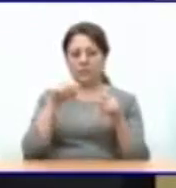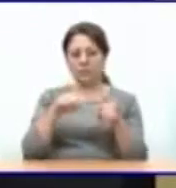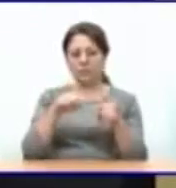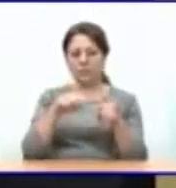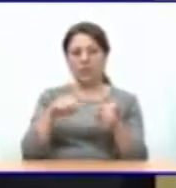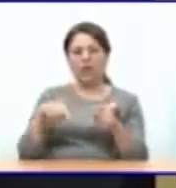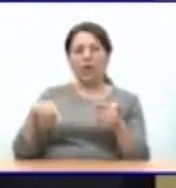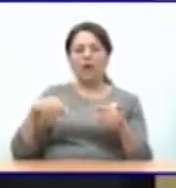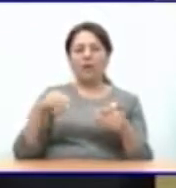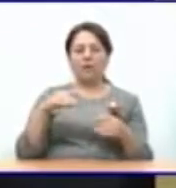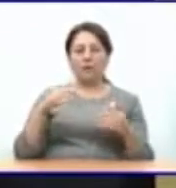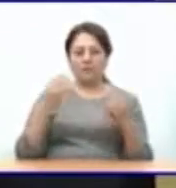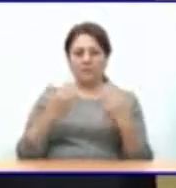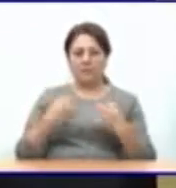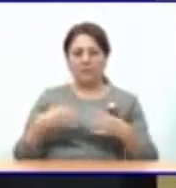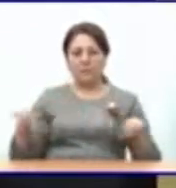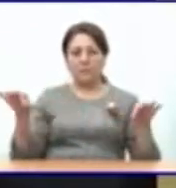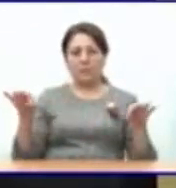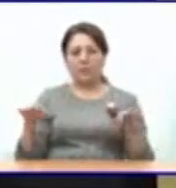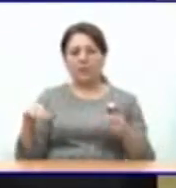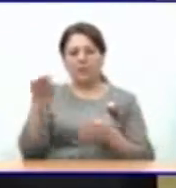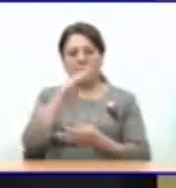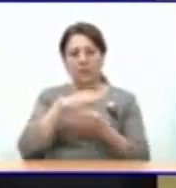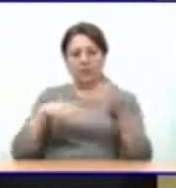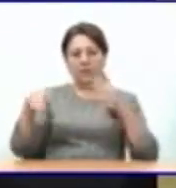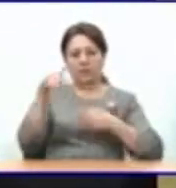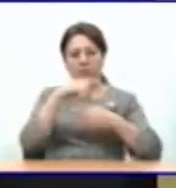atrofida erkin aylana olishiga asoslangan.